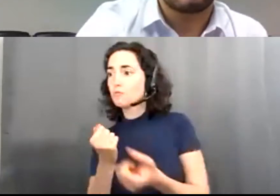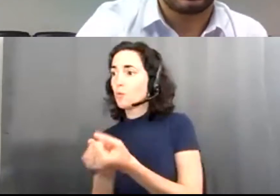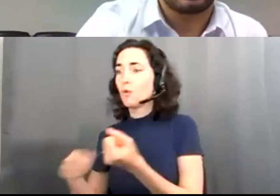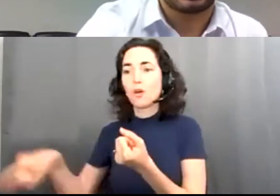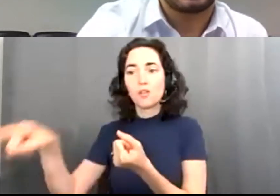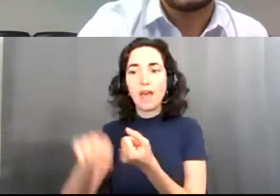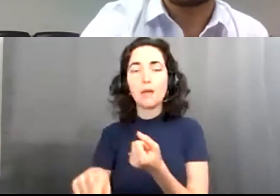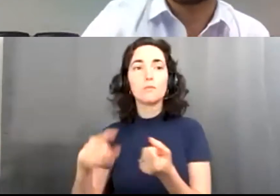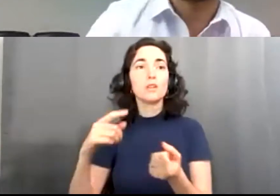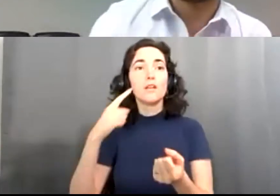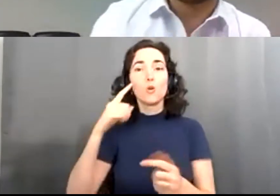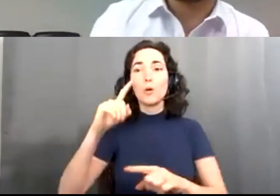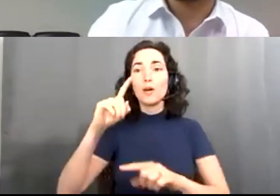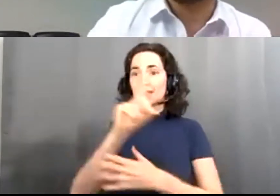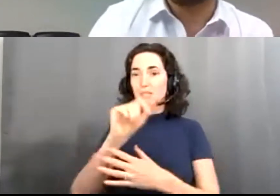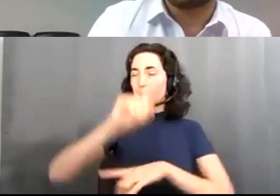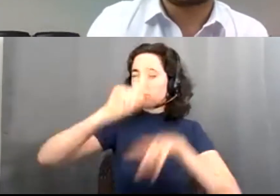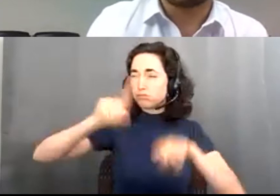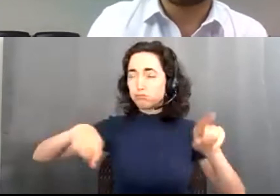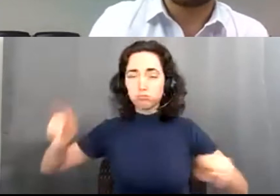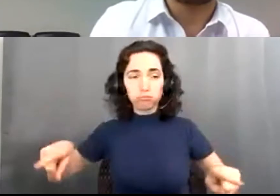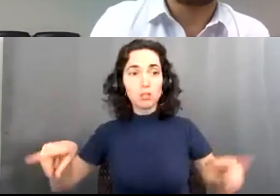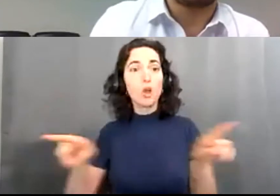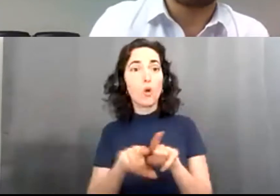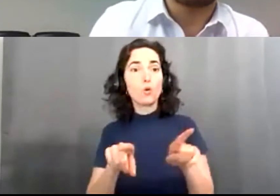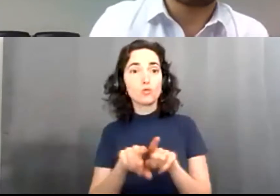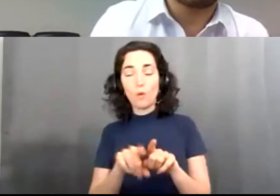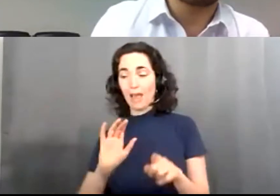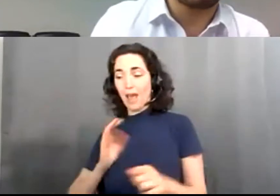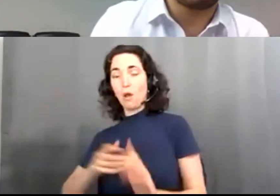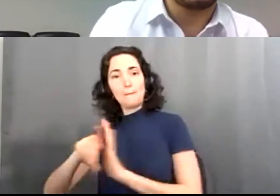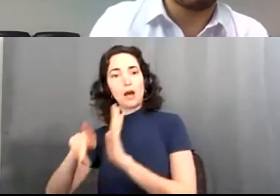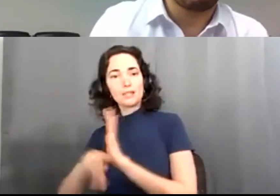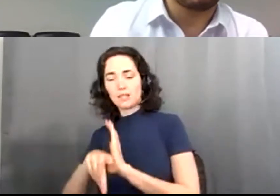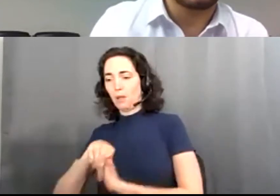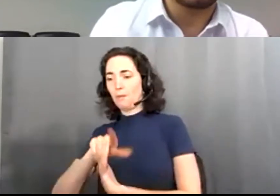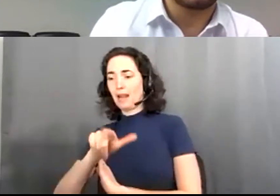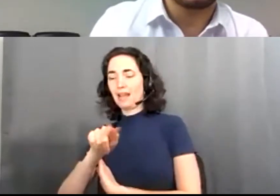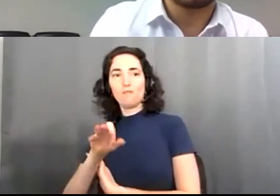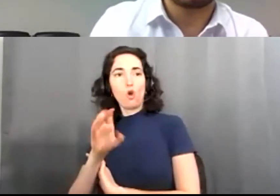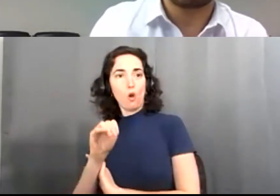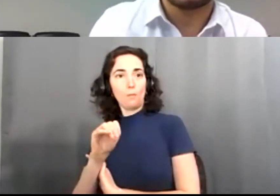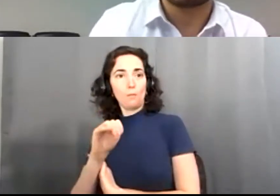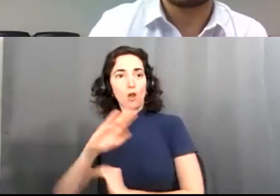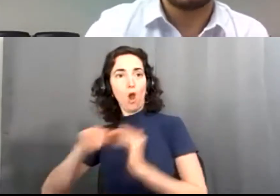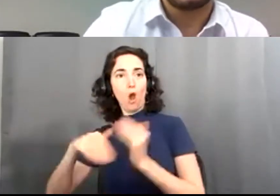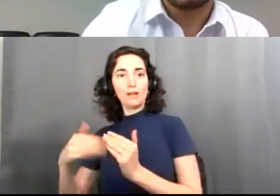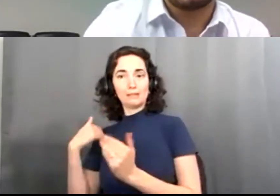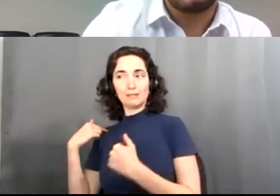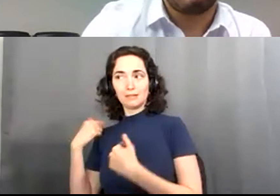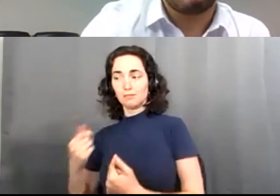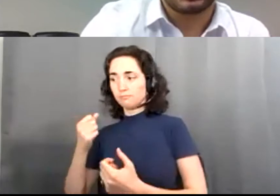of disabilities, and they aligned well with our policy platforms that we all contributed to and developed.